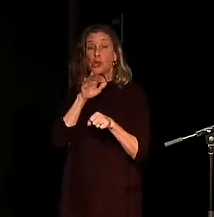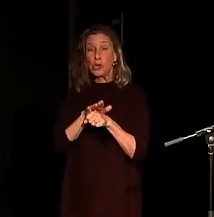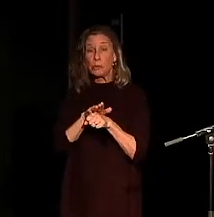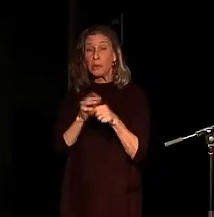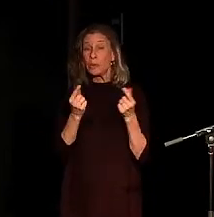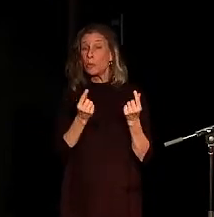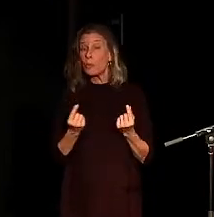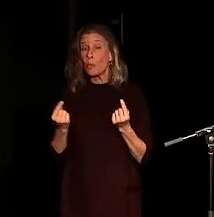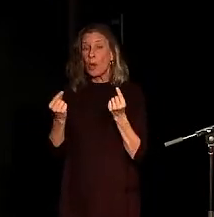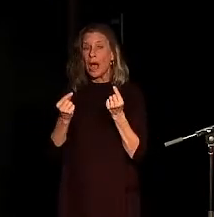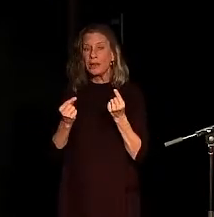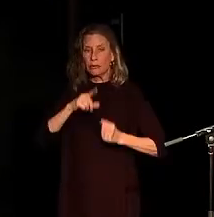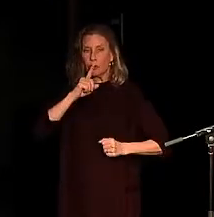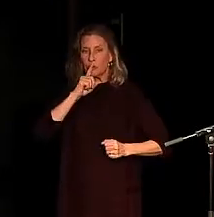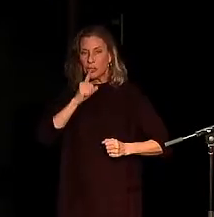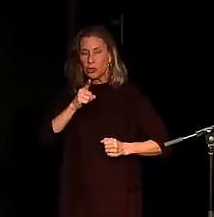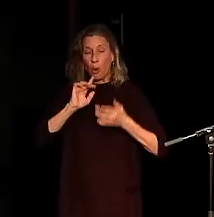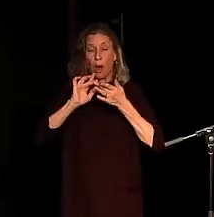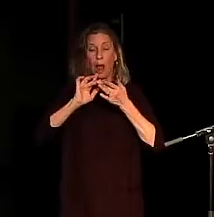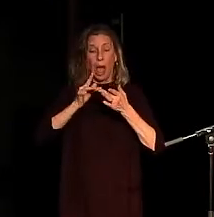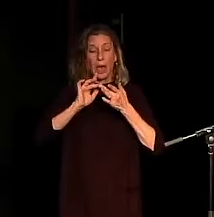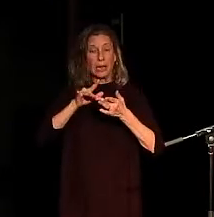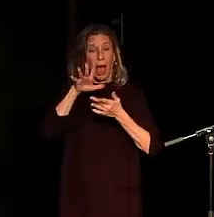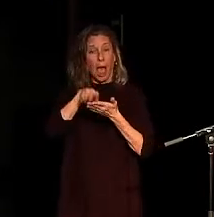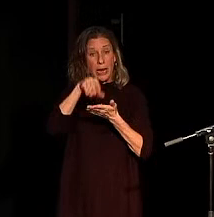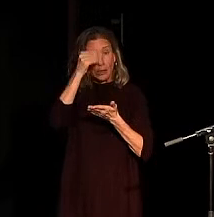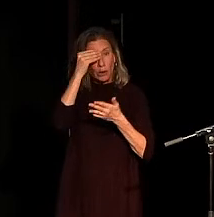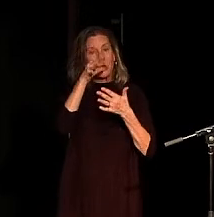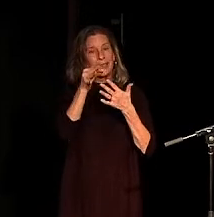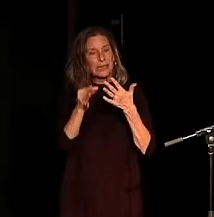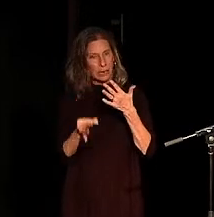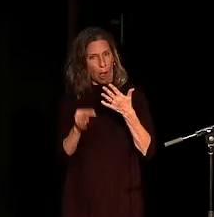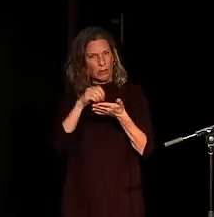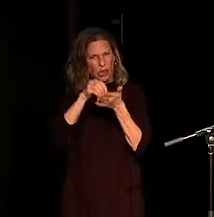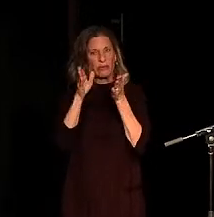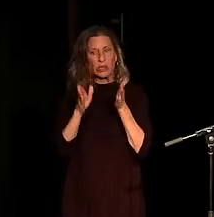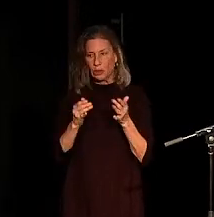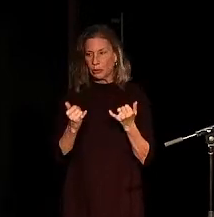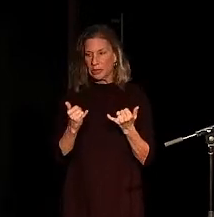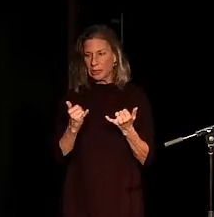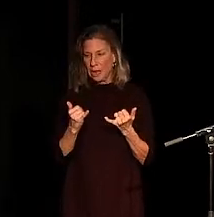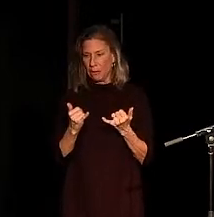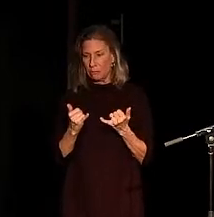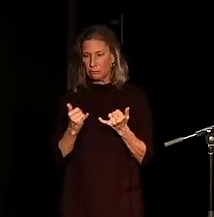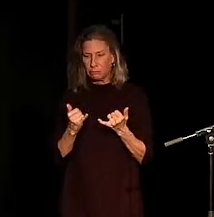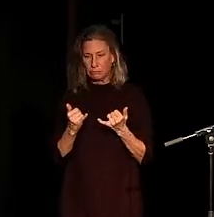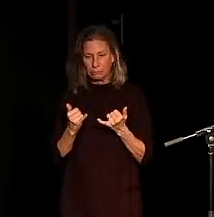to making sure that online learning is an option for students.